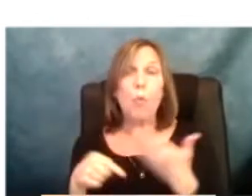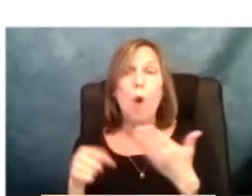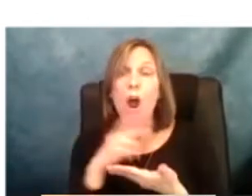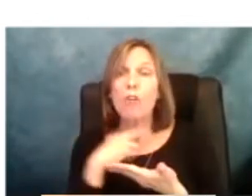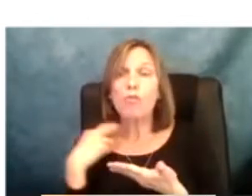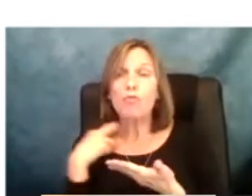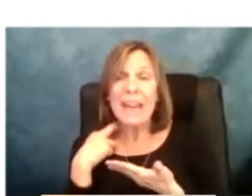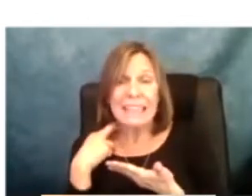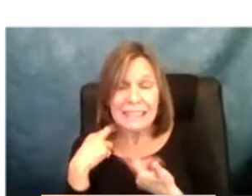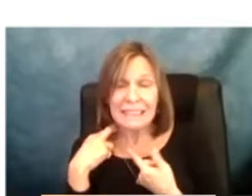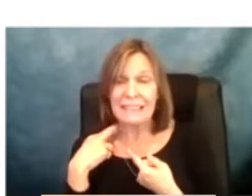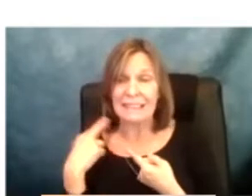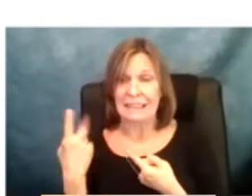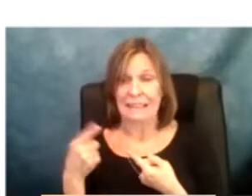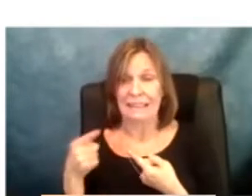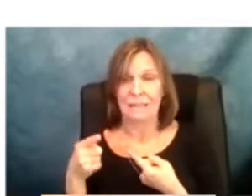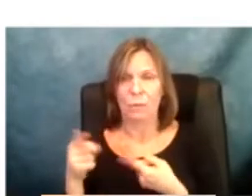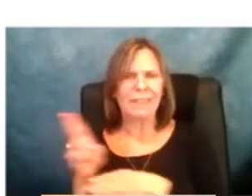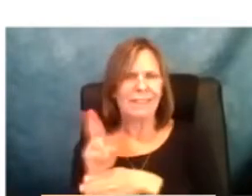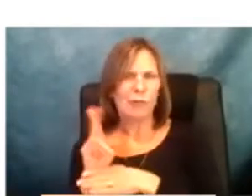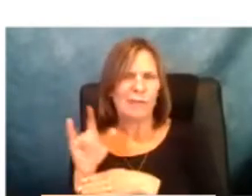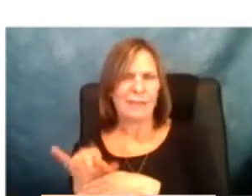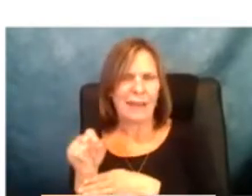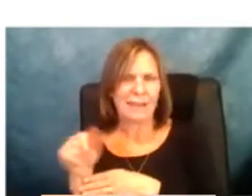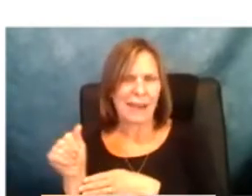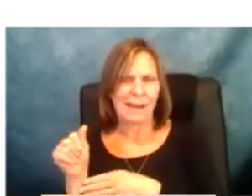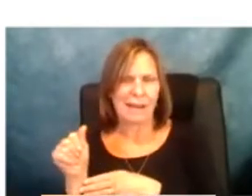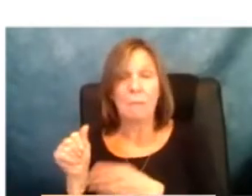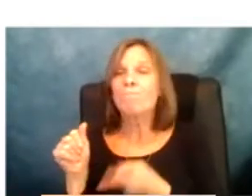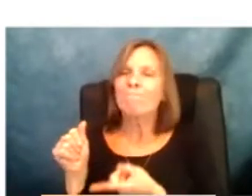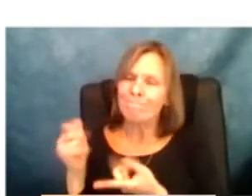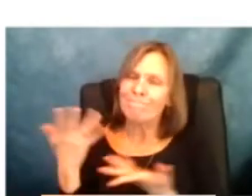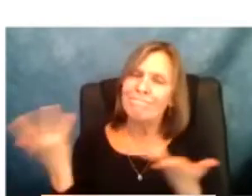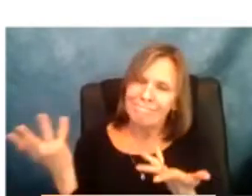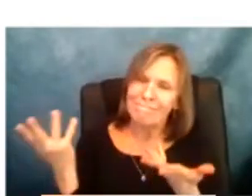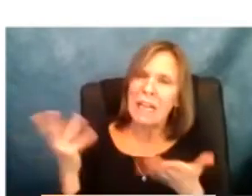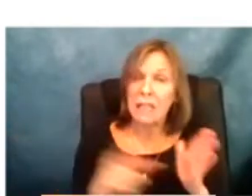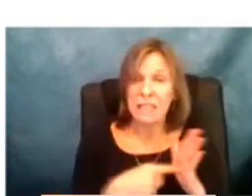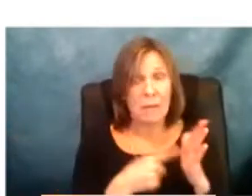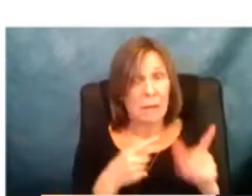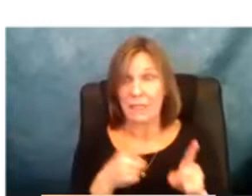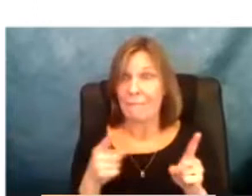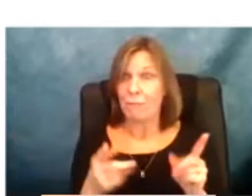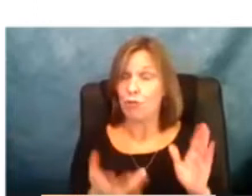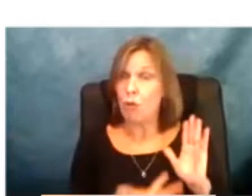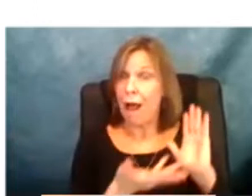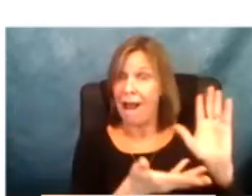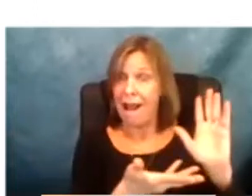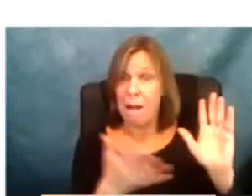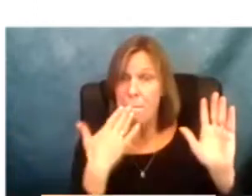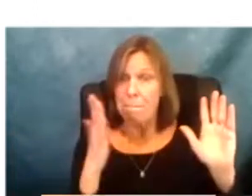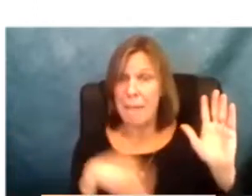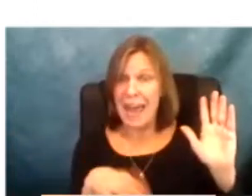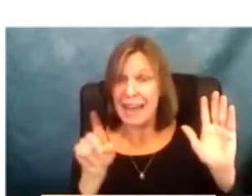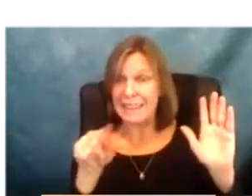associated with using data? And that is because sometimes if you're using bad data, you could end up doing